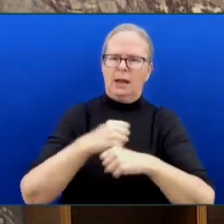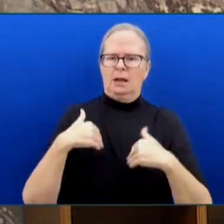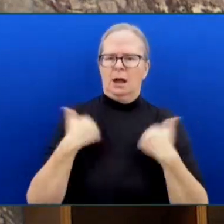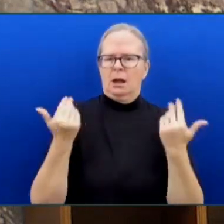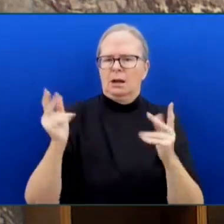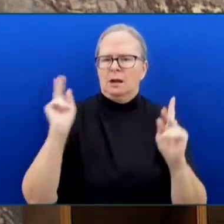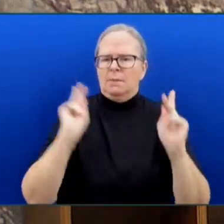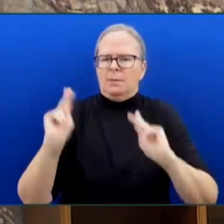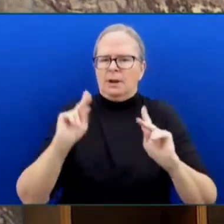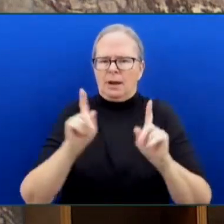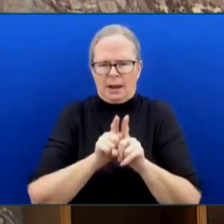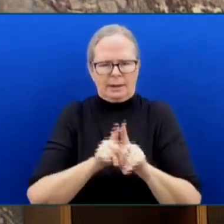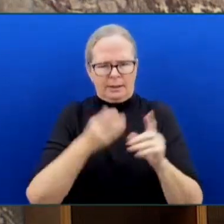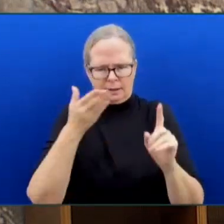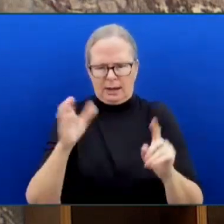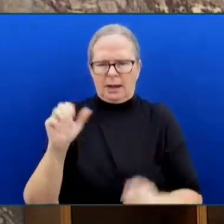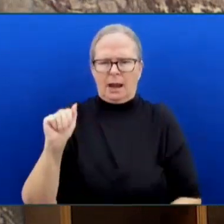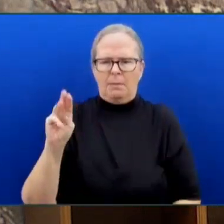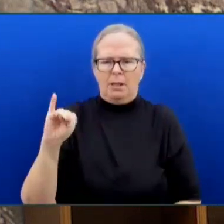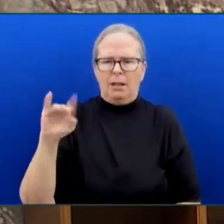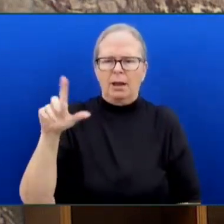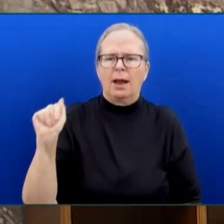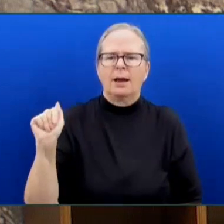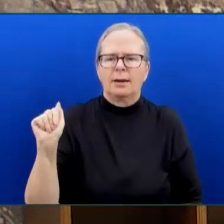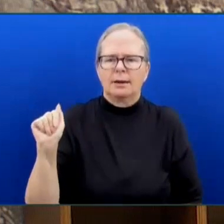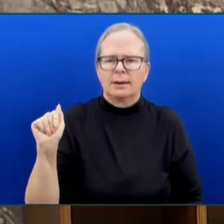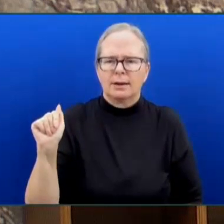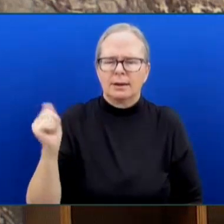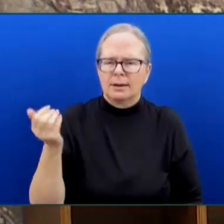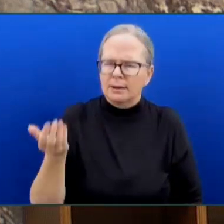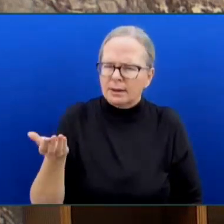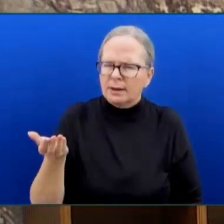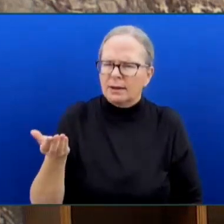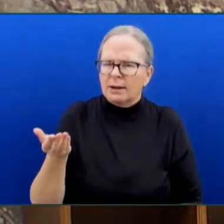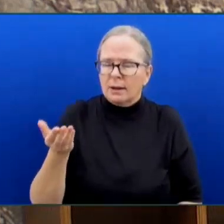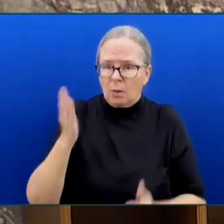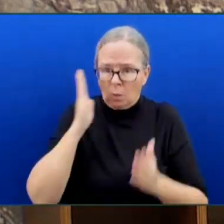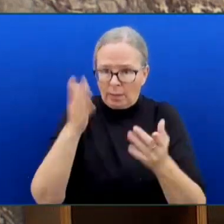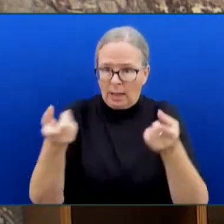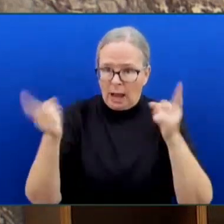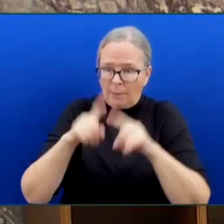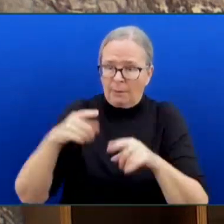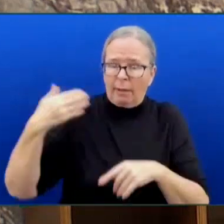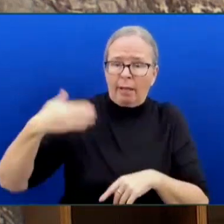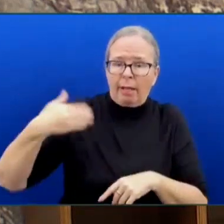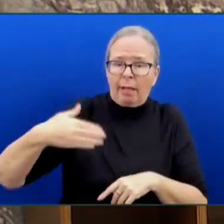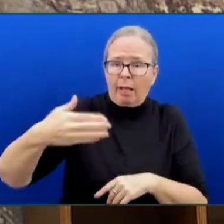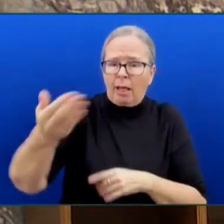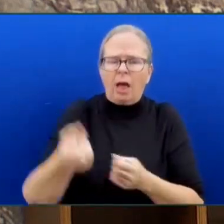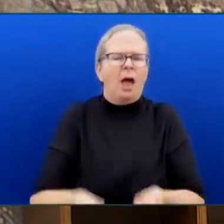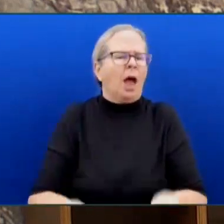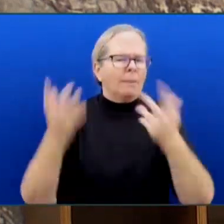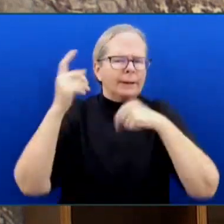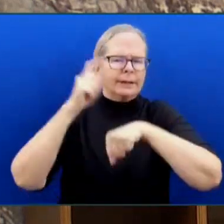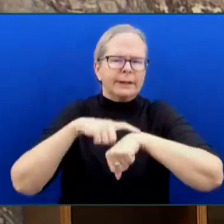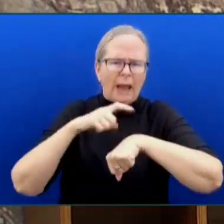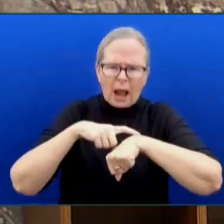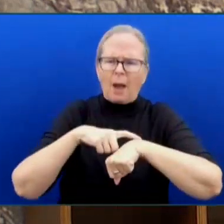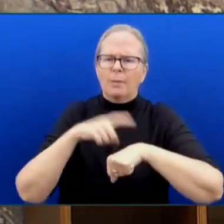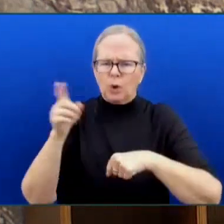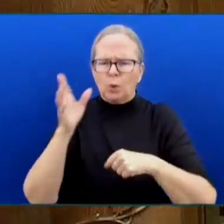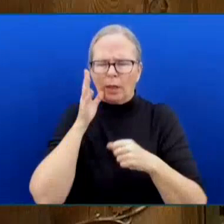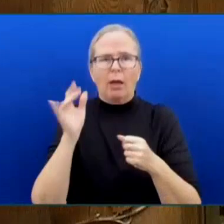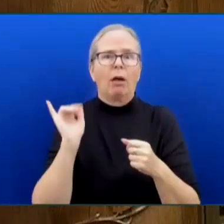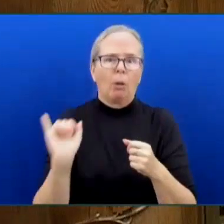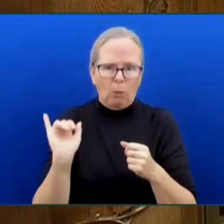take for the Premier to be accountable and to accept responsibility for the NDP's taxpayer-funded drug crisis?